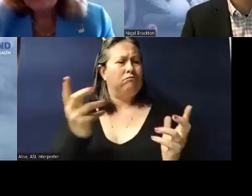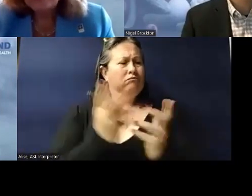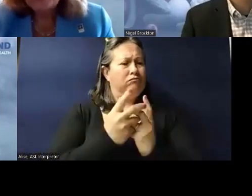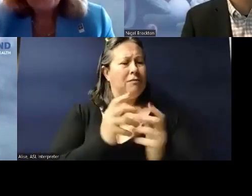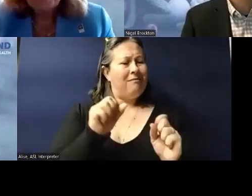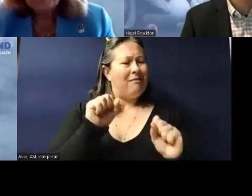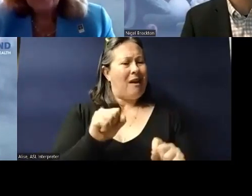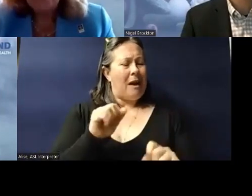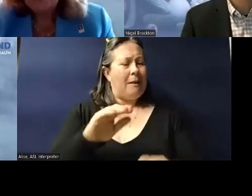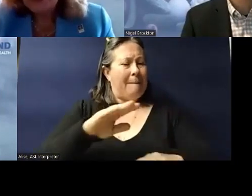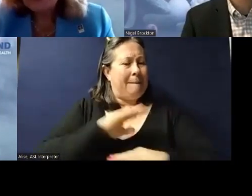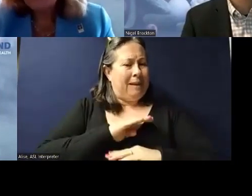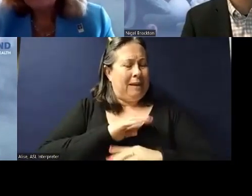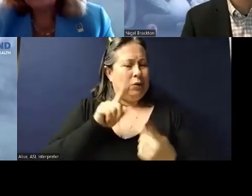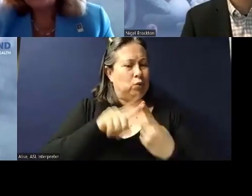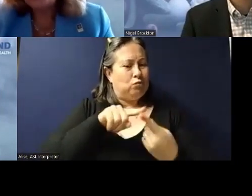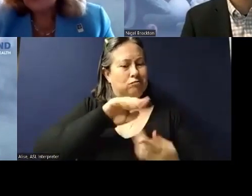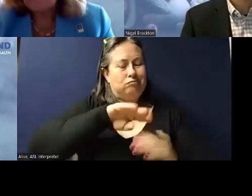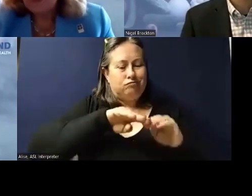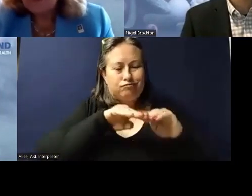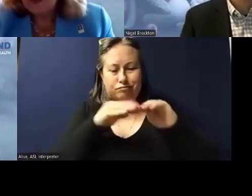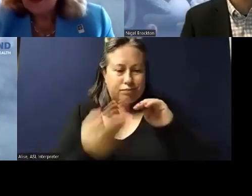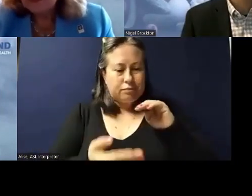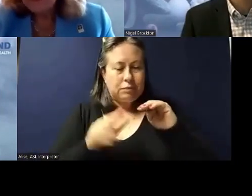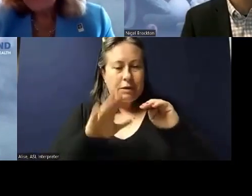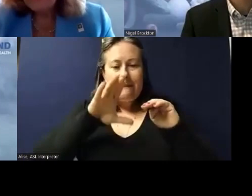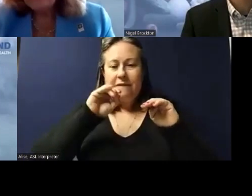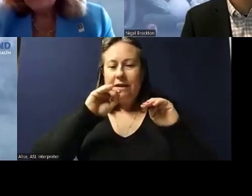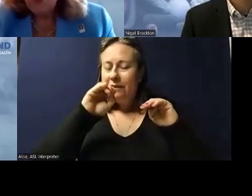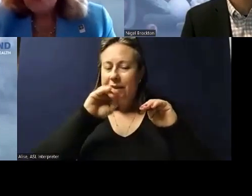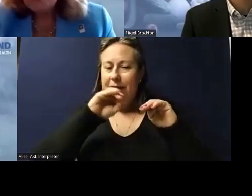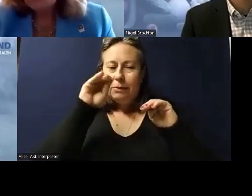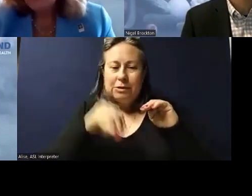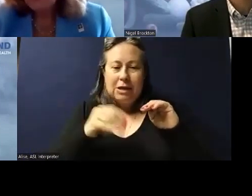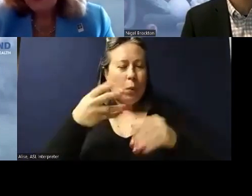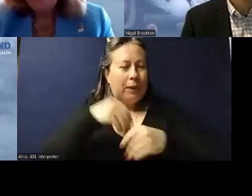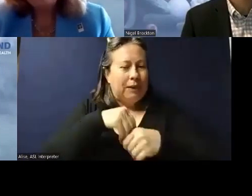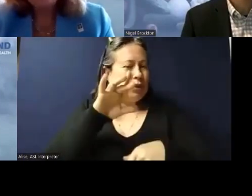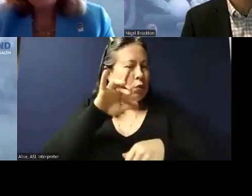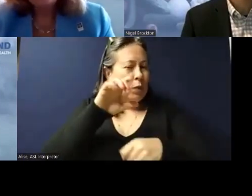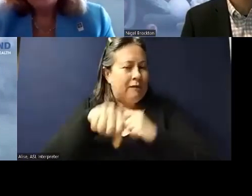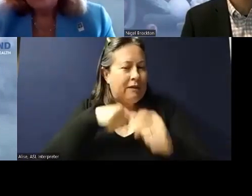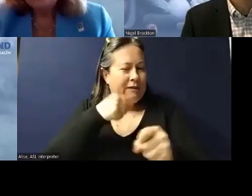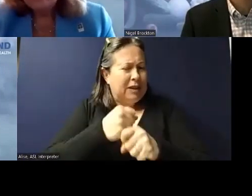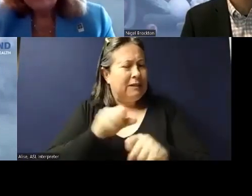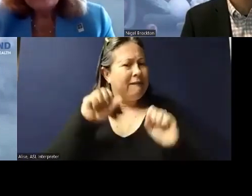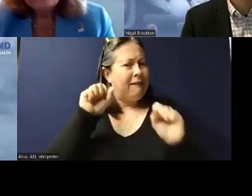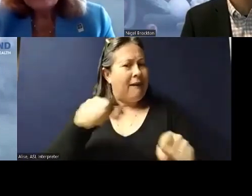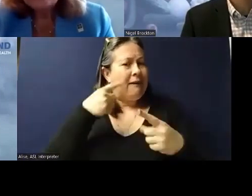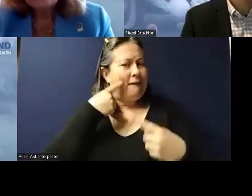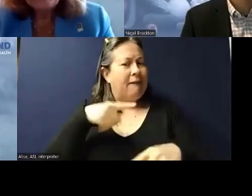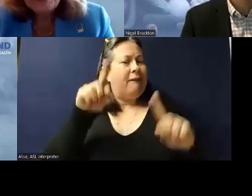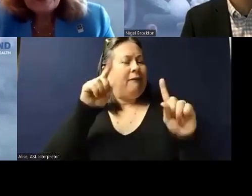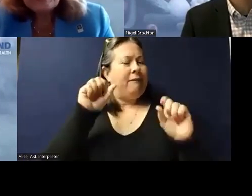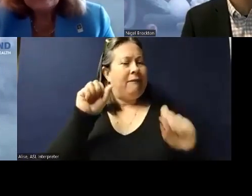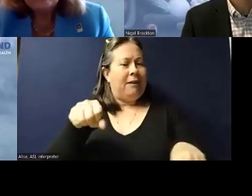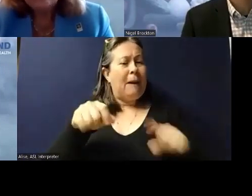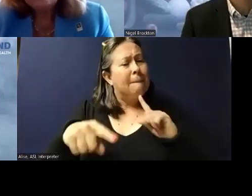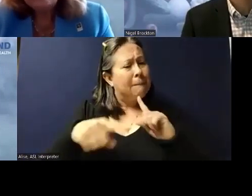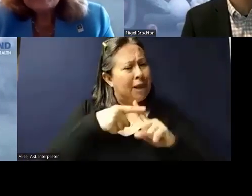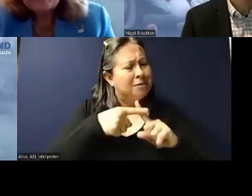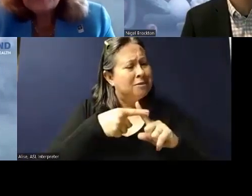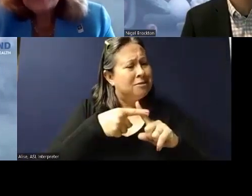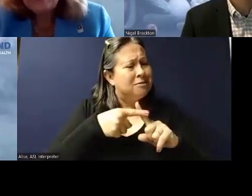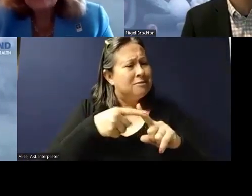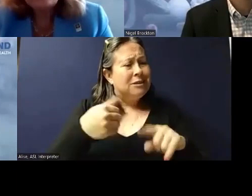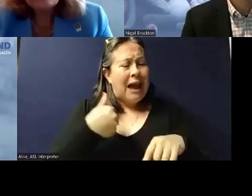by at least 50% in 25 years, and also have a healthy community, a